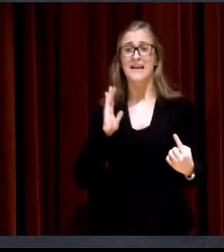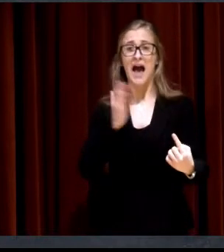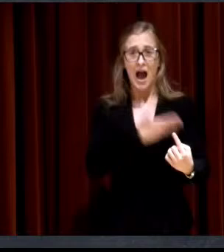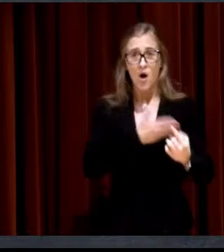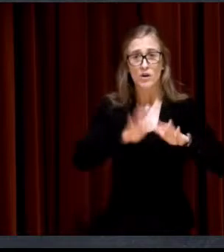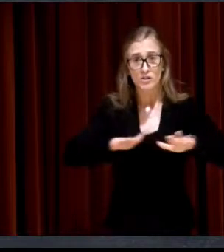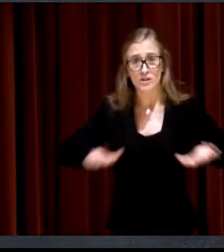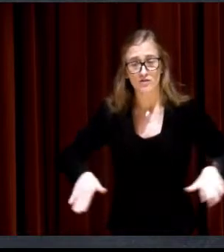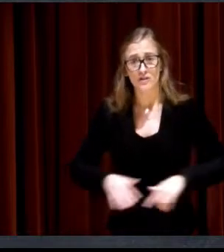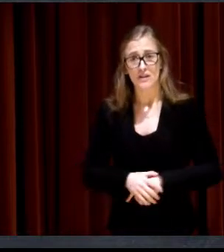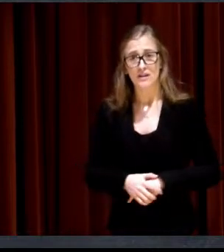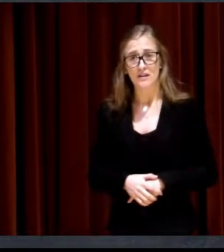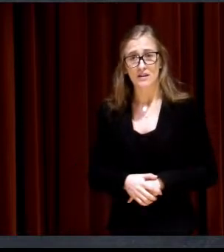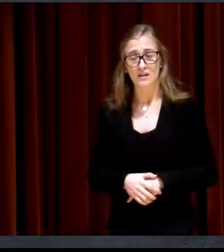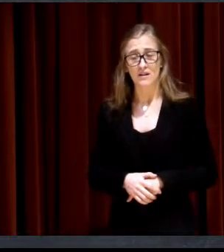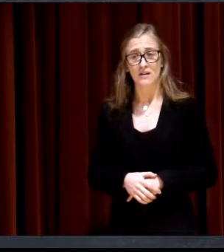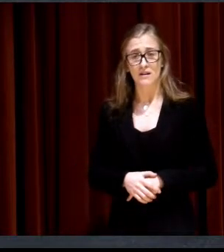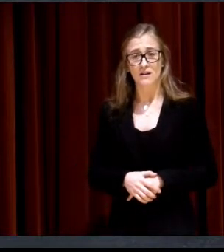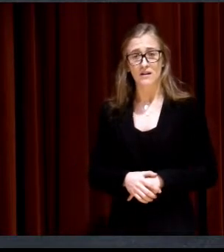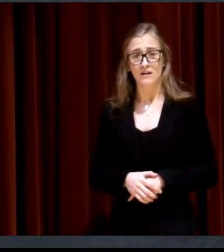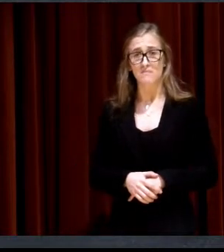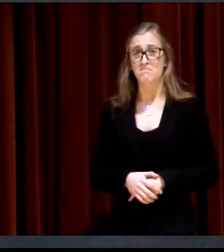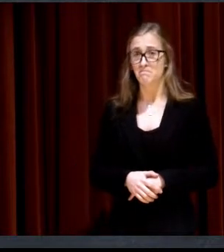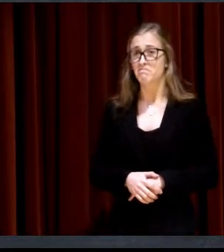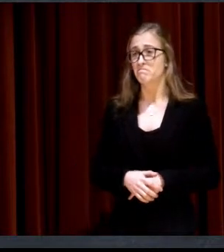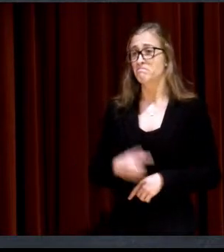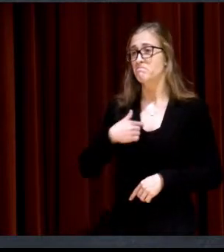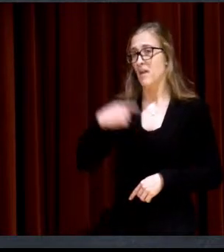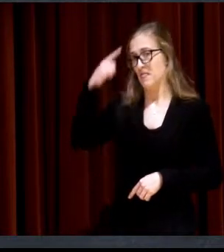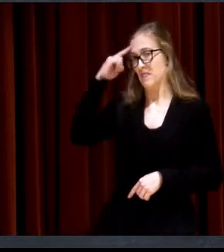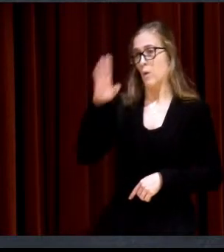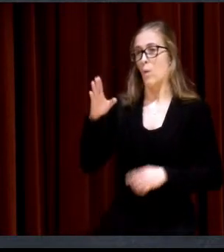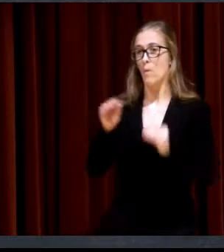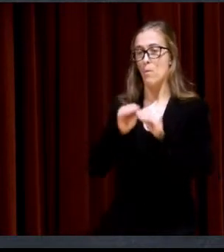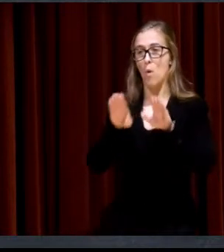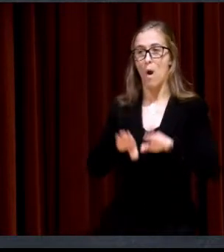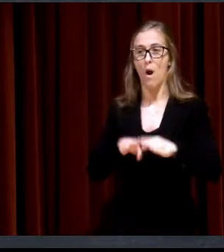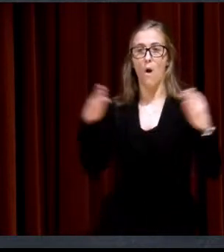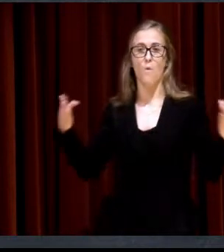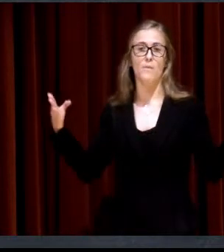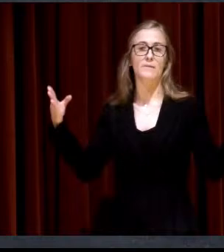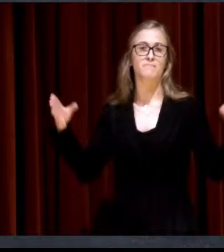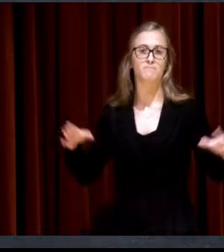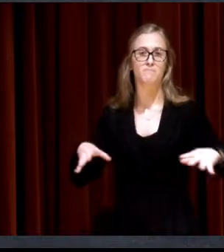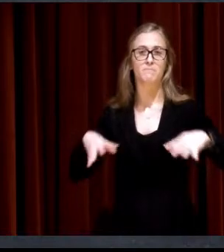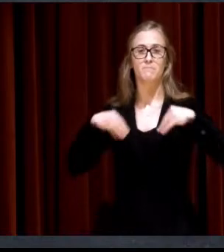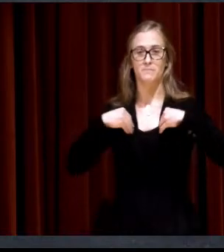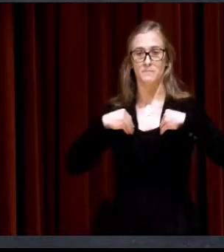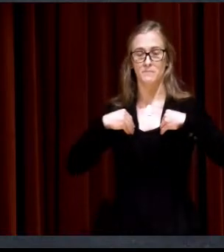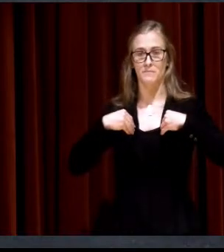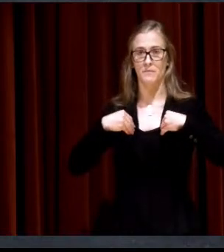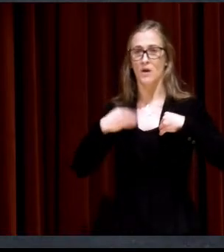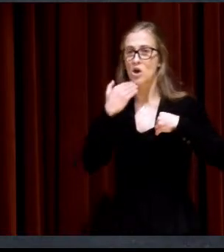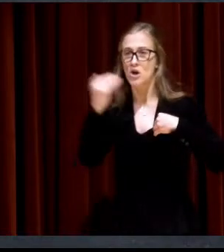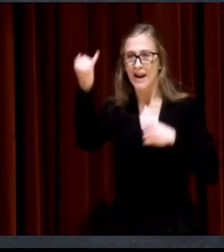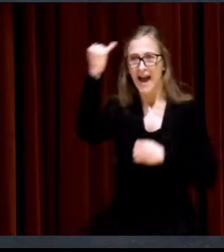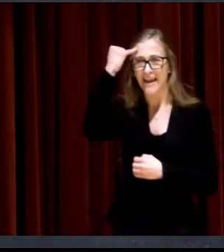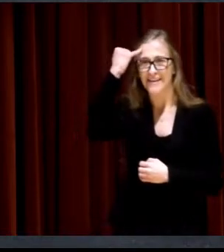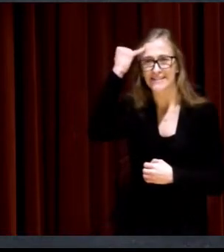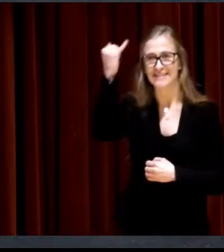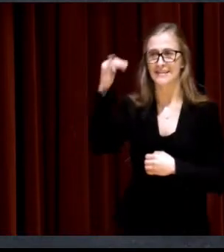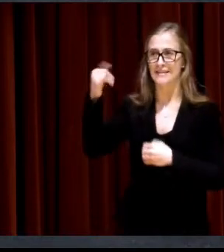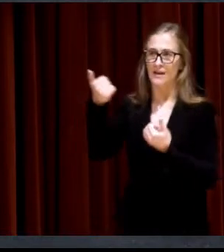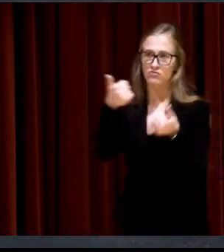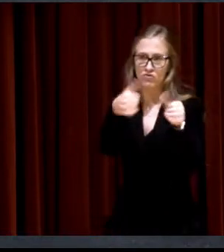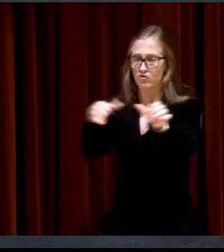children, then I think we would be more open to embracing good ideas that have been tried